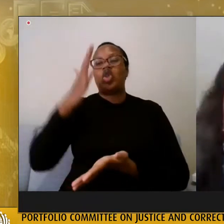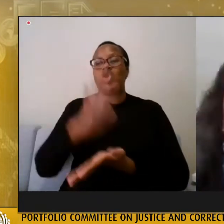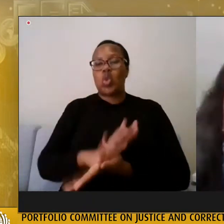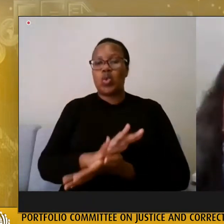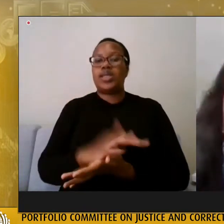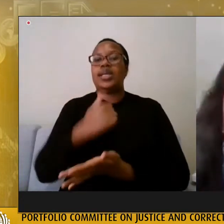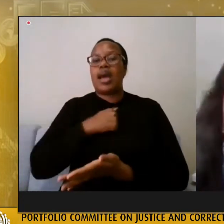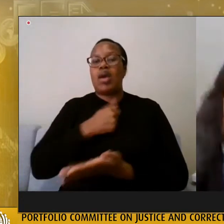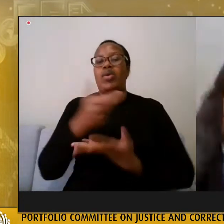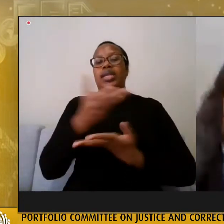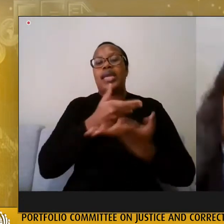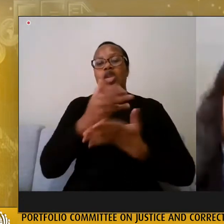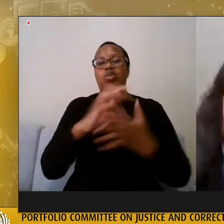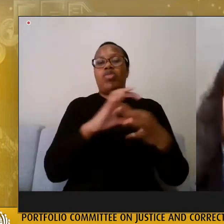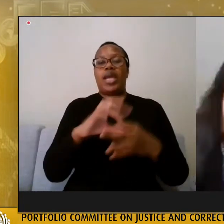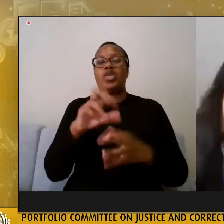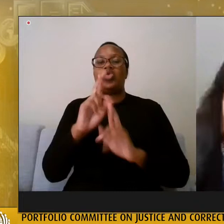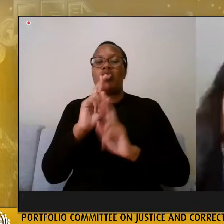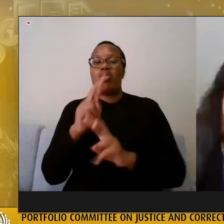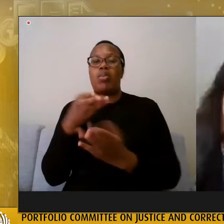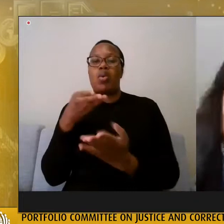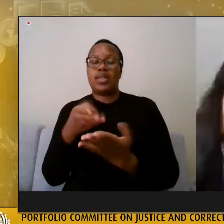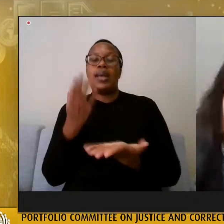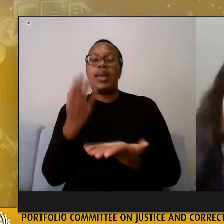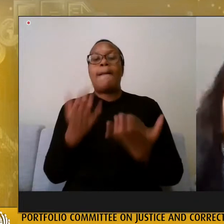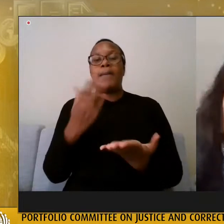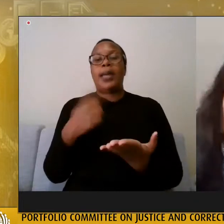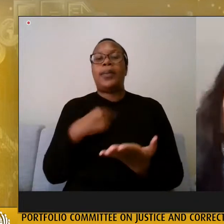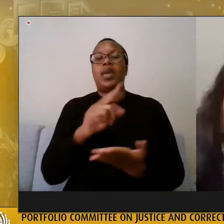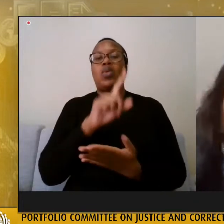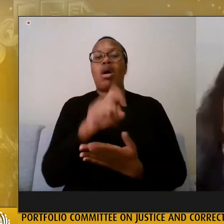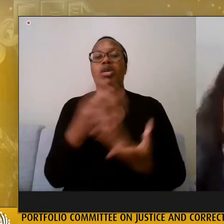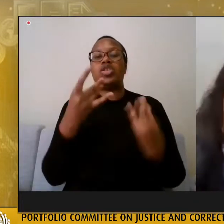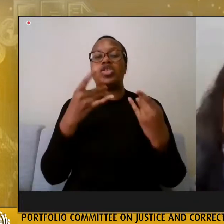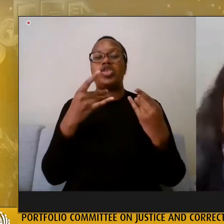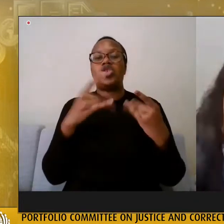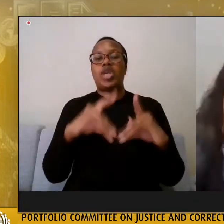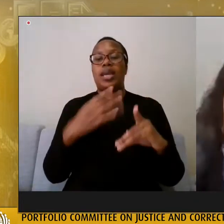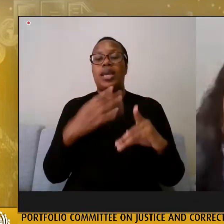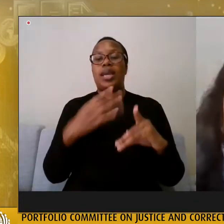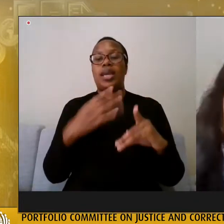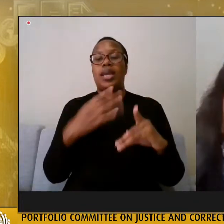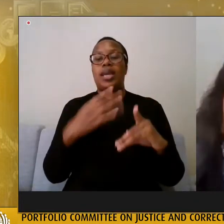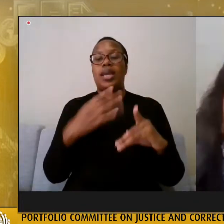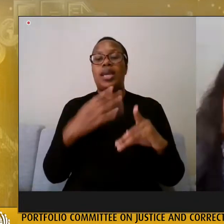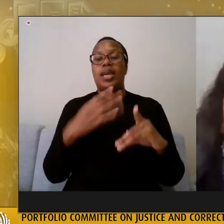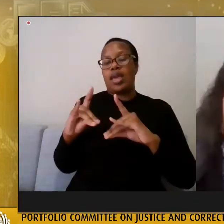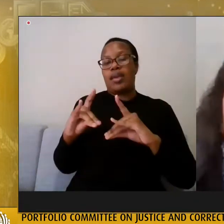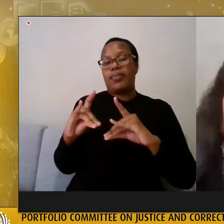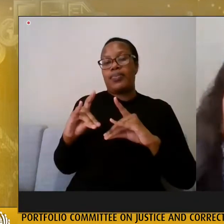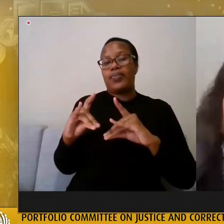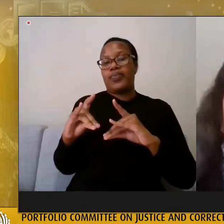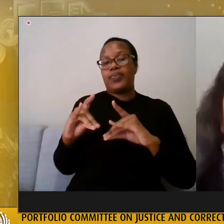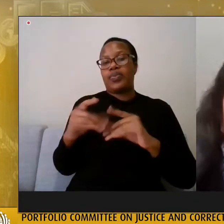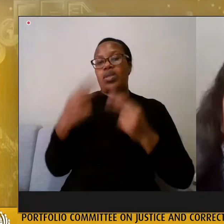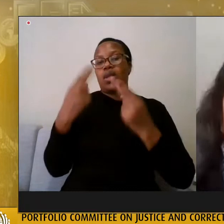report. Perhaps I can ask the chair, my co-chair, Honorable